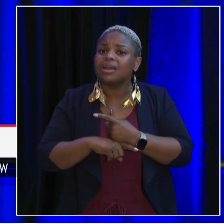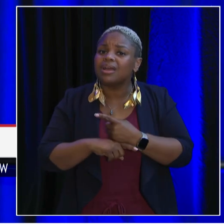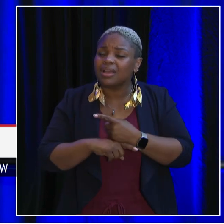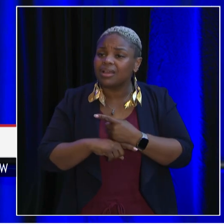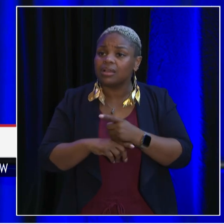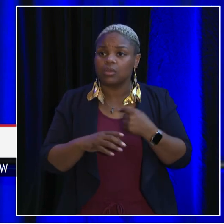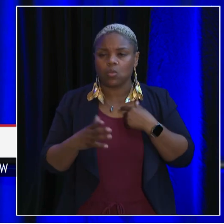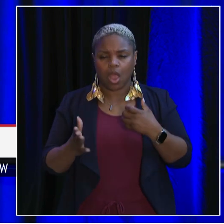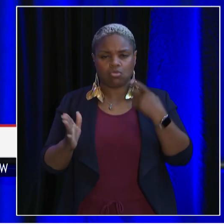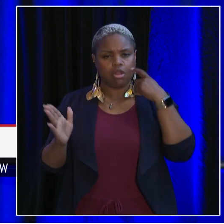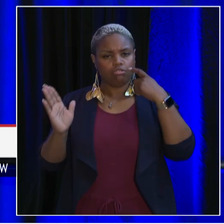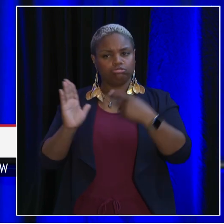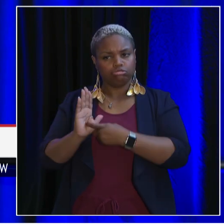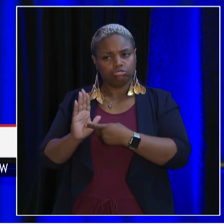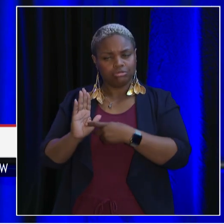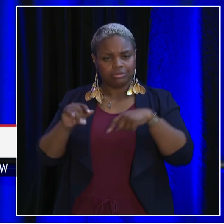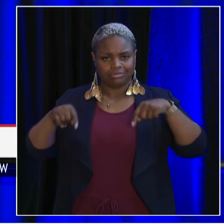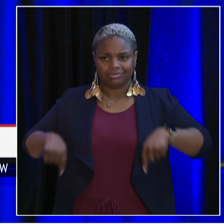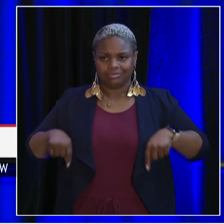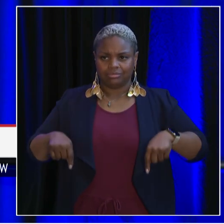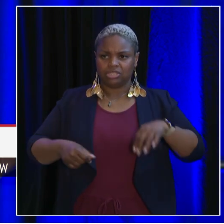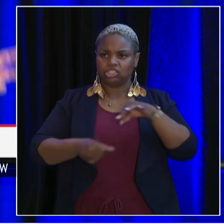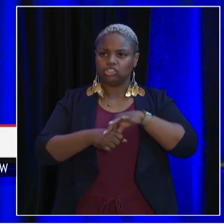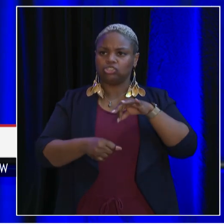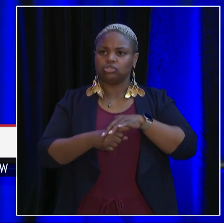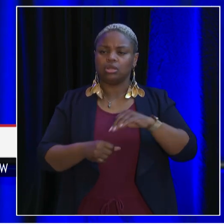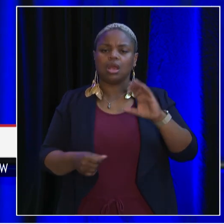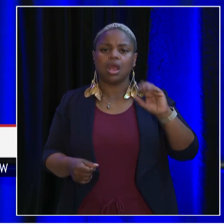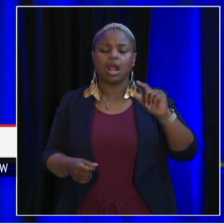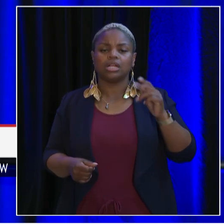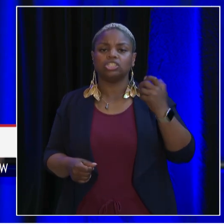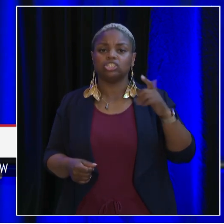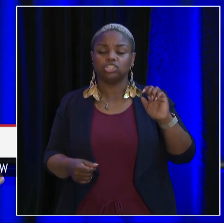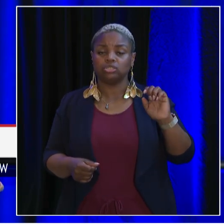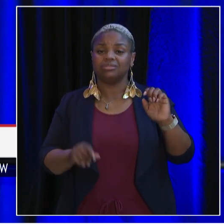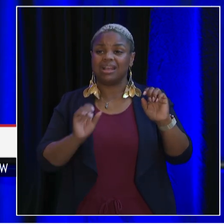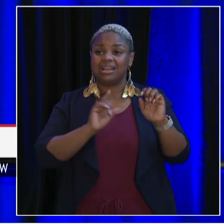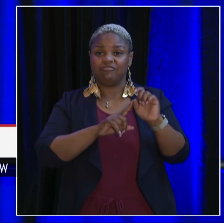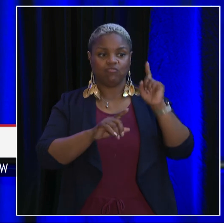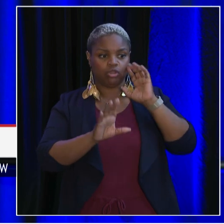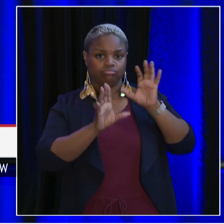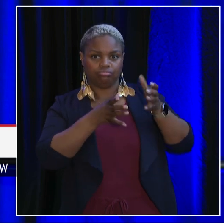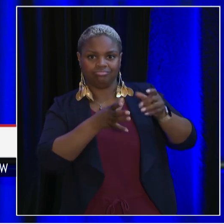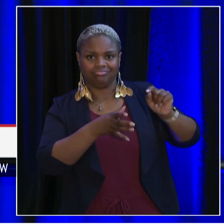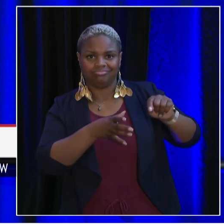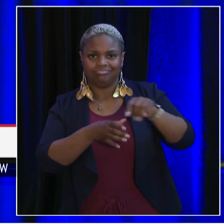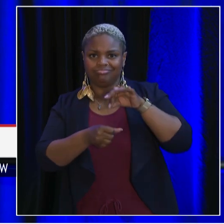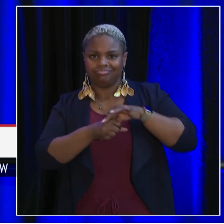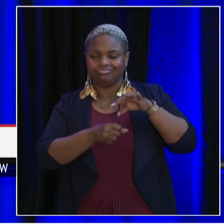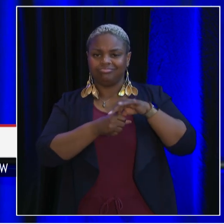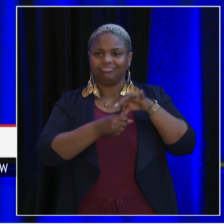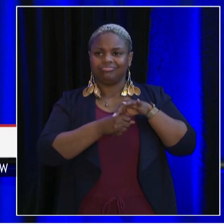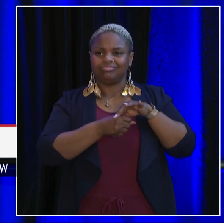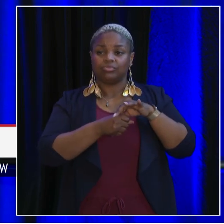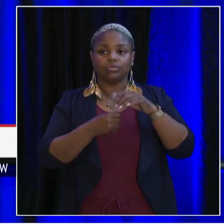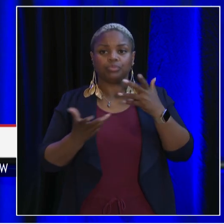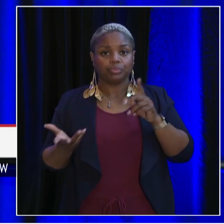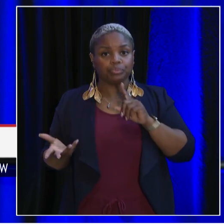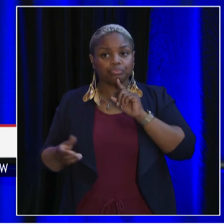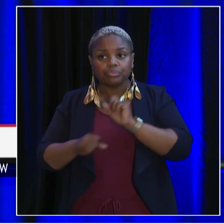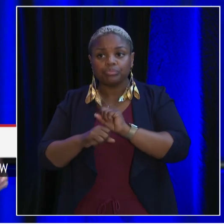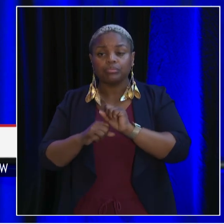mention the Electoral College, which was adopted as a, quote, consensus second choice and as a compromise for